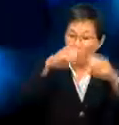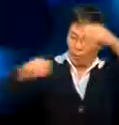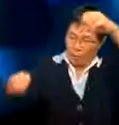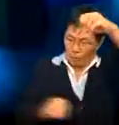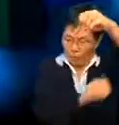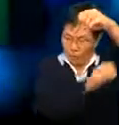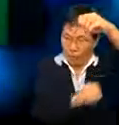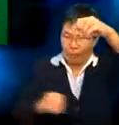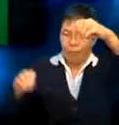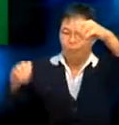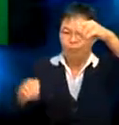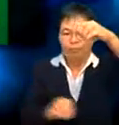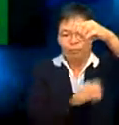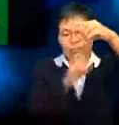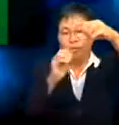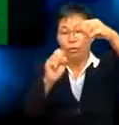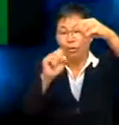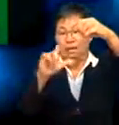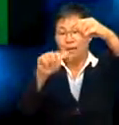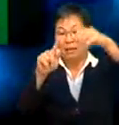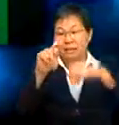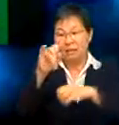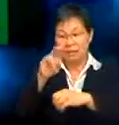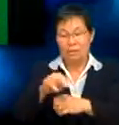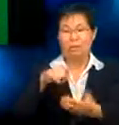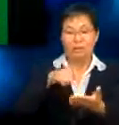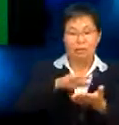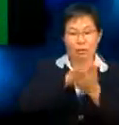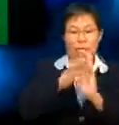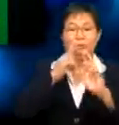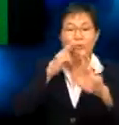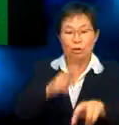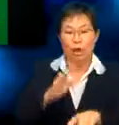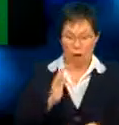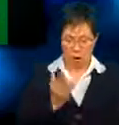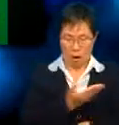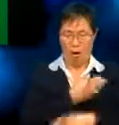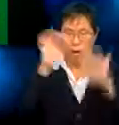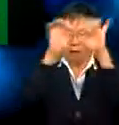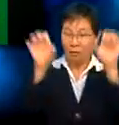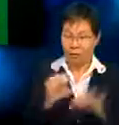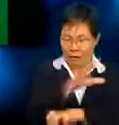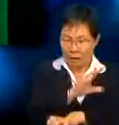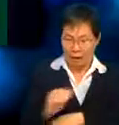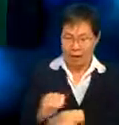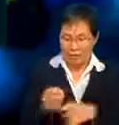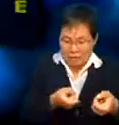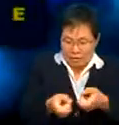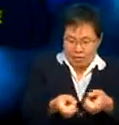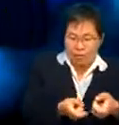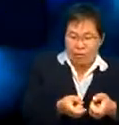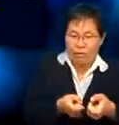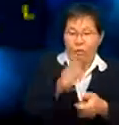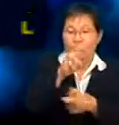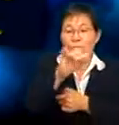oscillation. This is going to be the result of our experiment. And the controlled